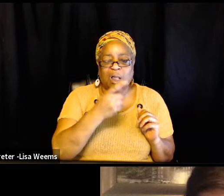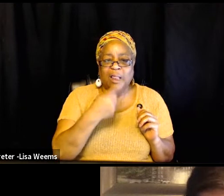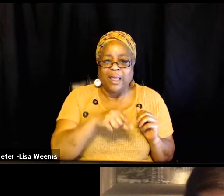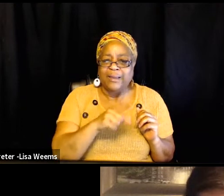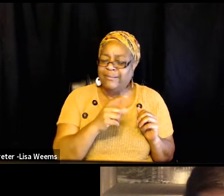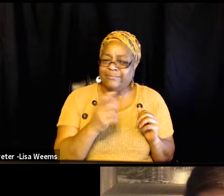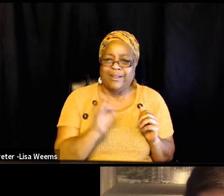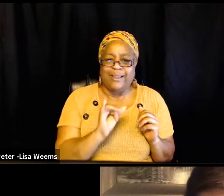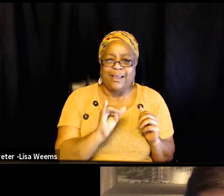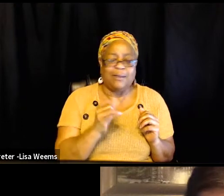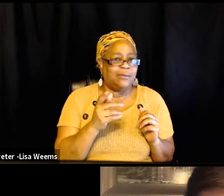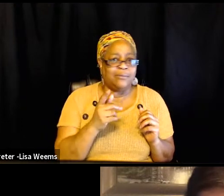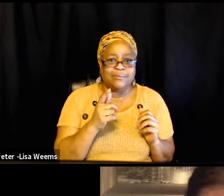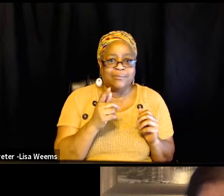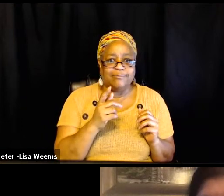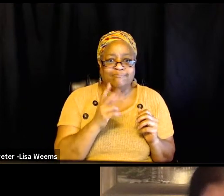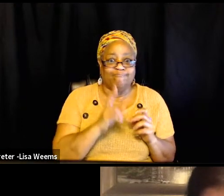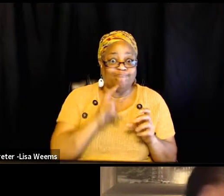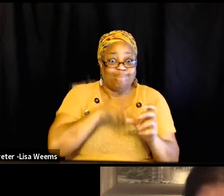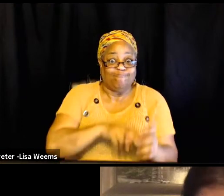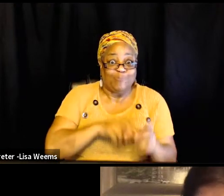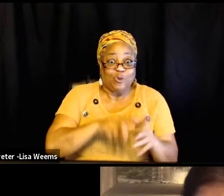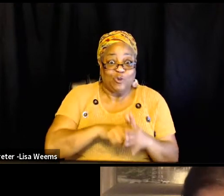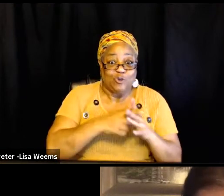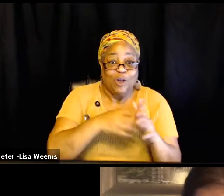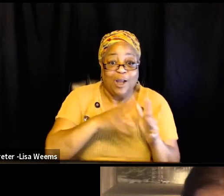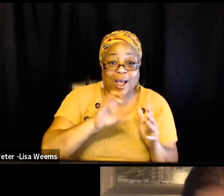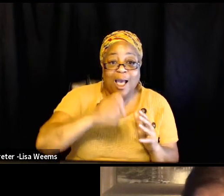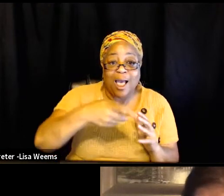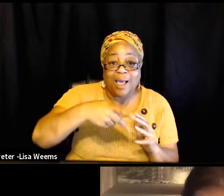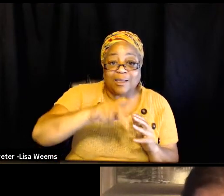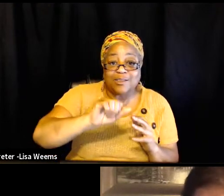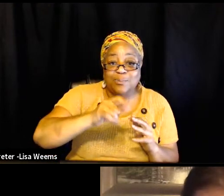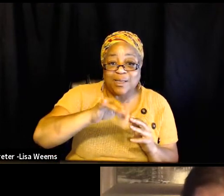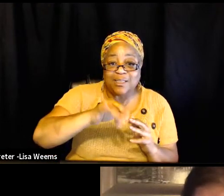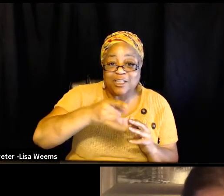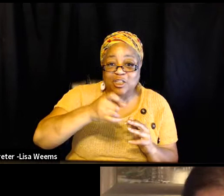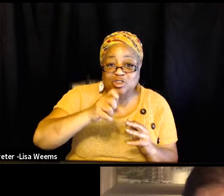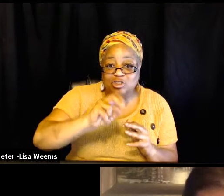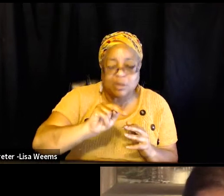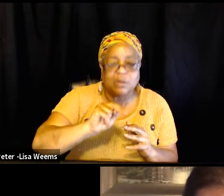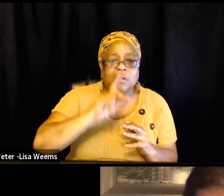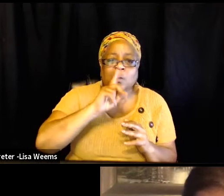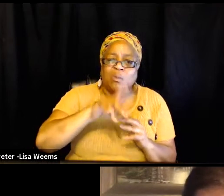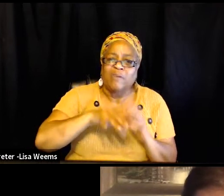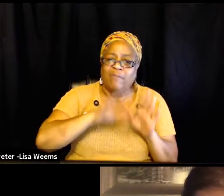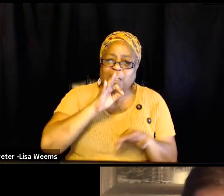have like a few things that we can use, so we can make a fire, and then we can eat, and we can like